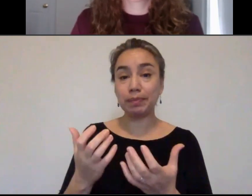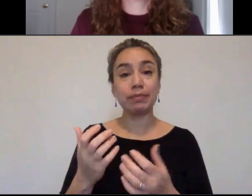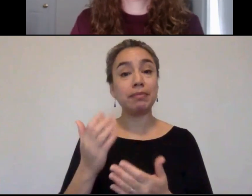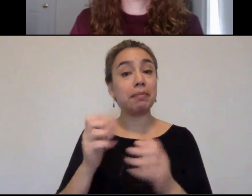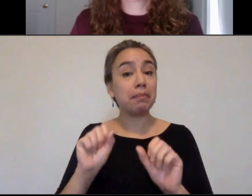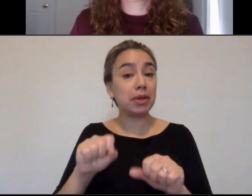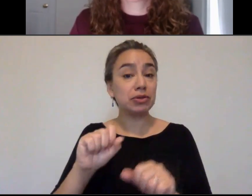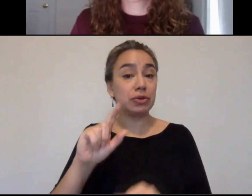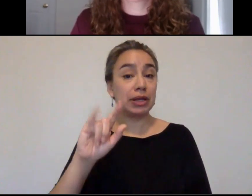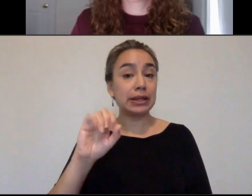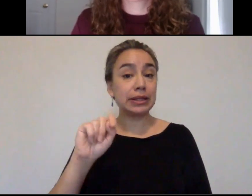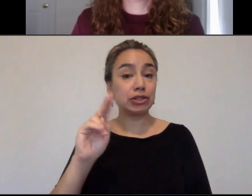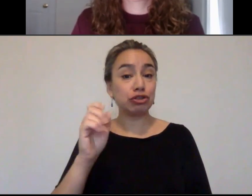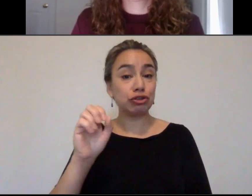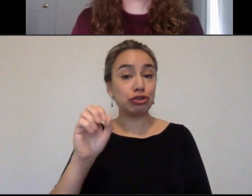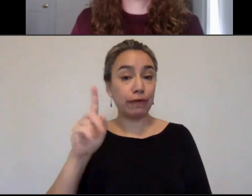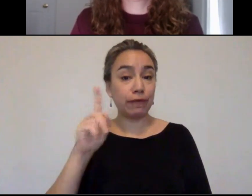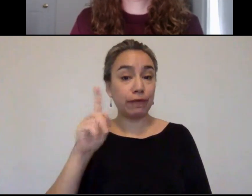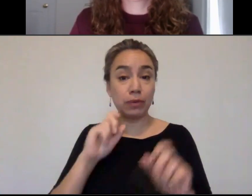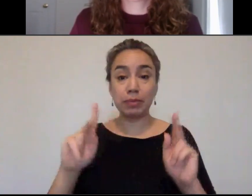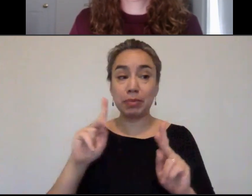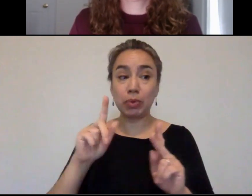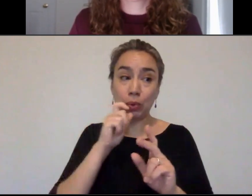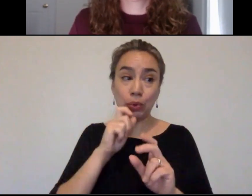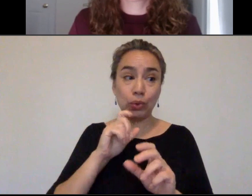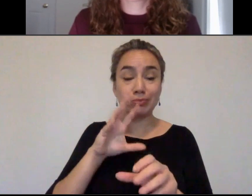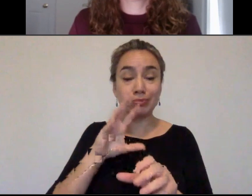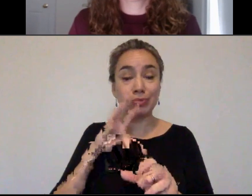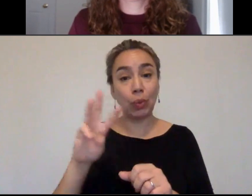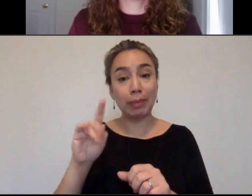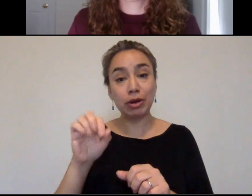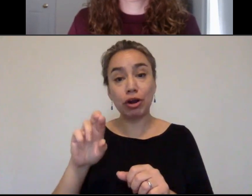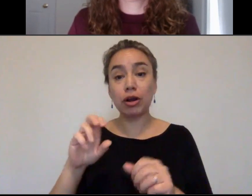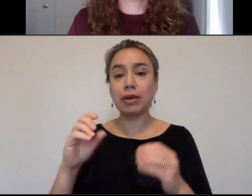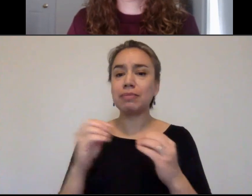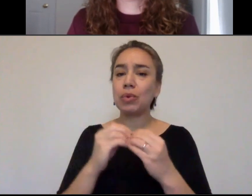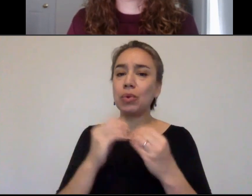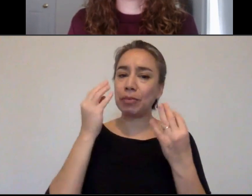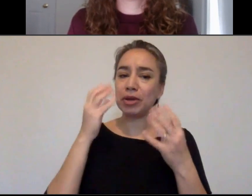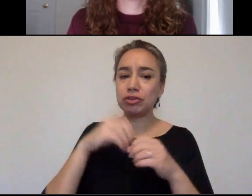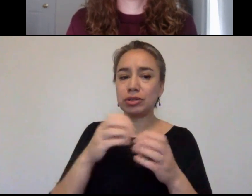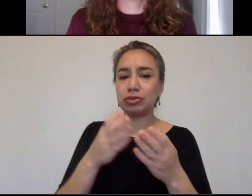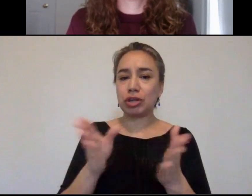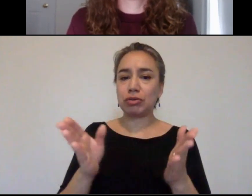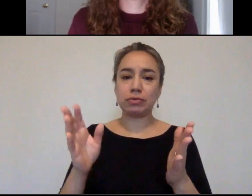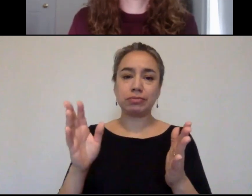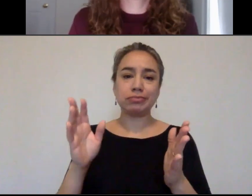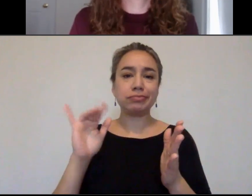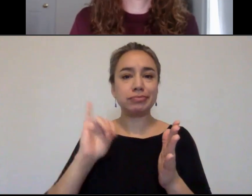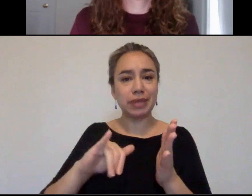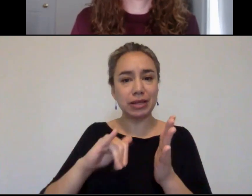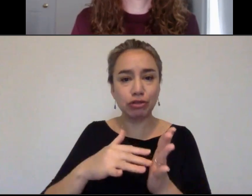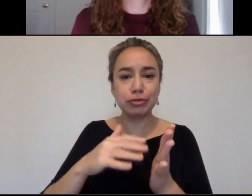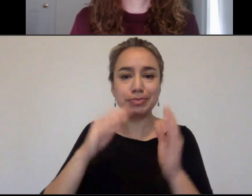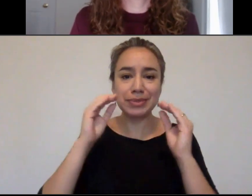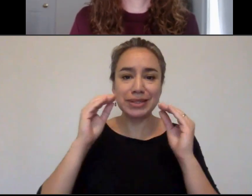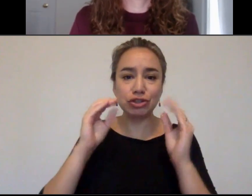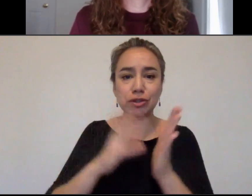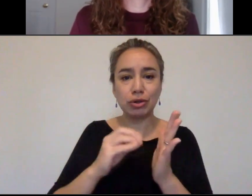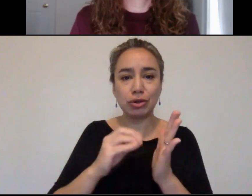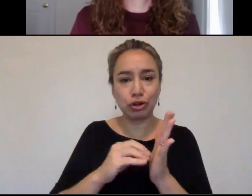webinar, and more information in general about the Scholarship of Teaching and Learning and publishing venues and so